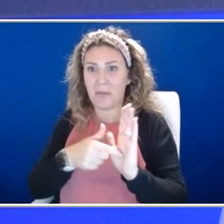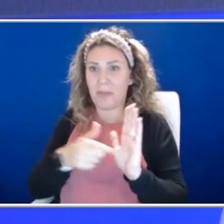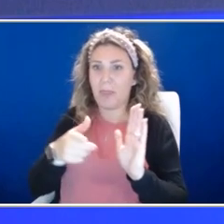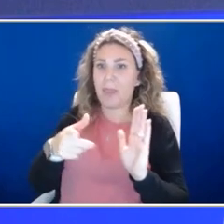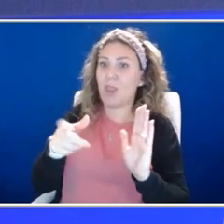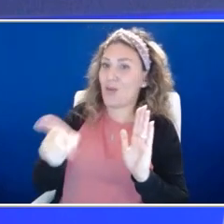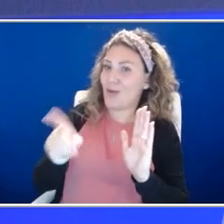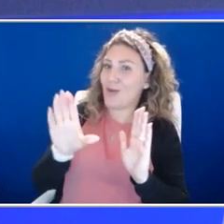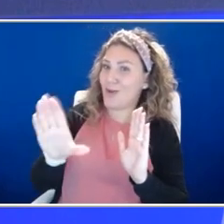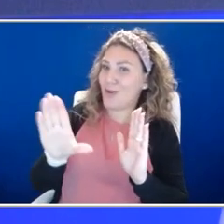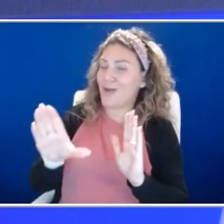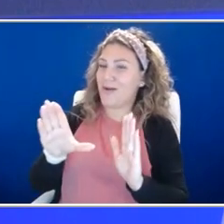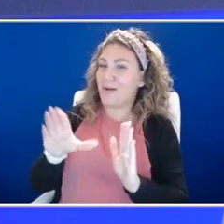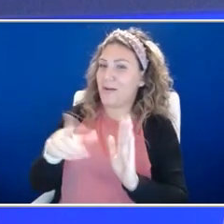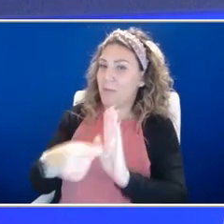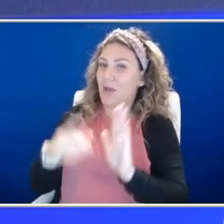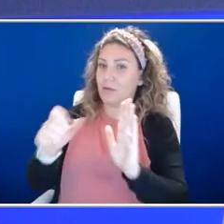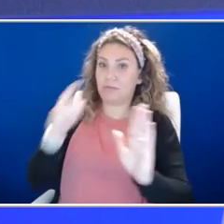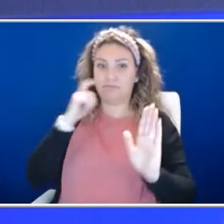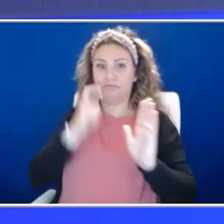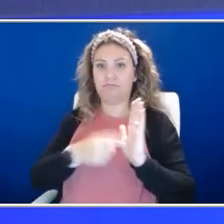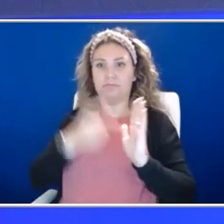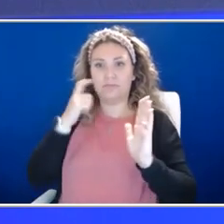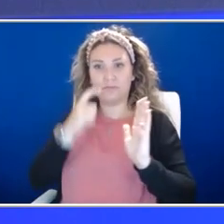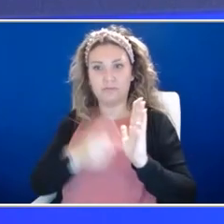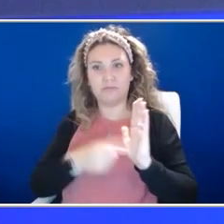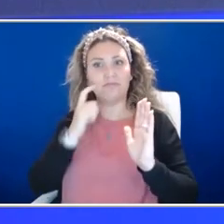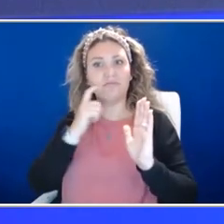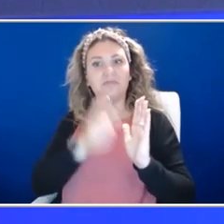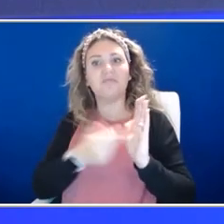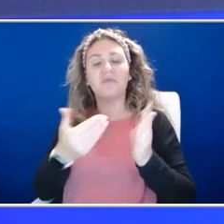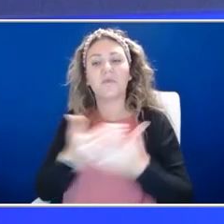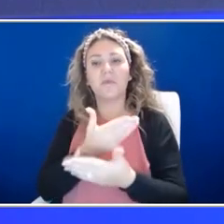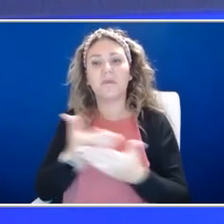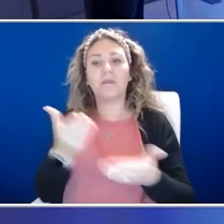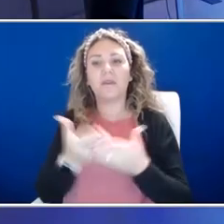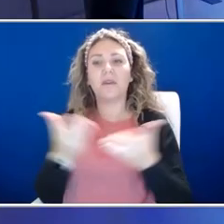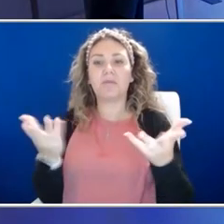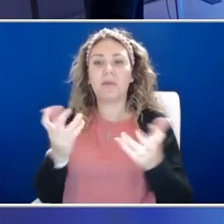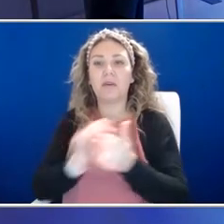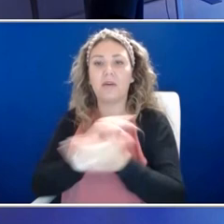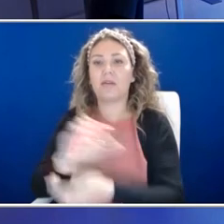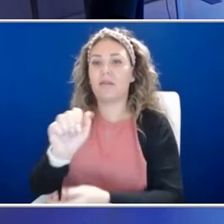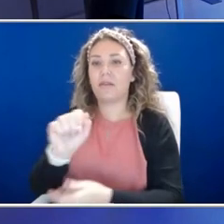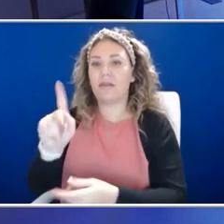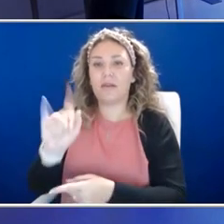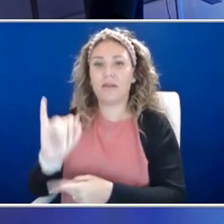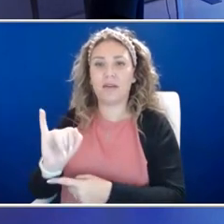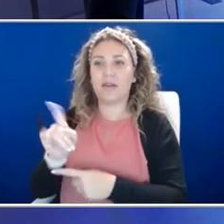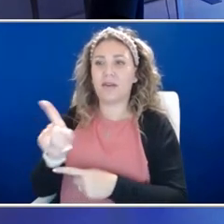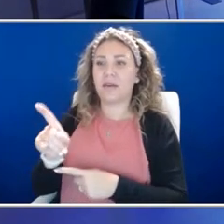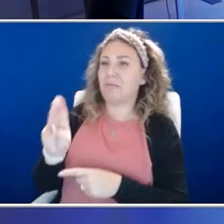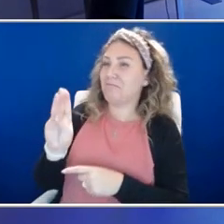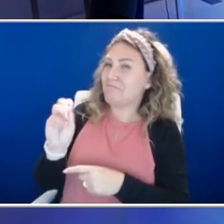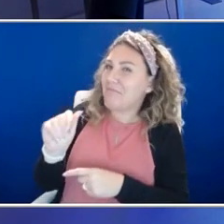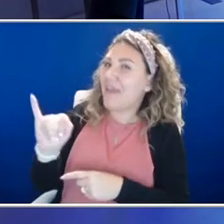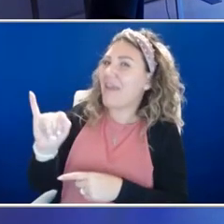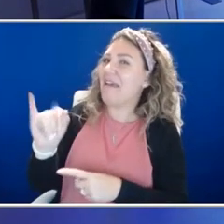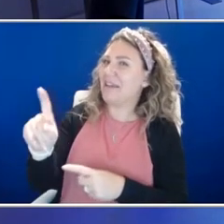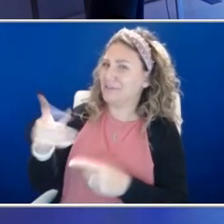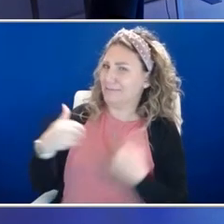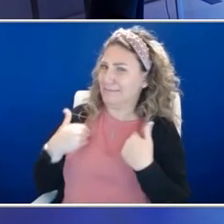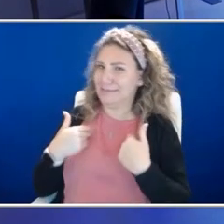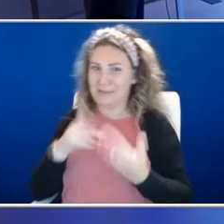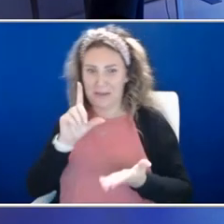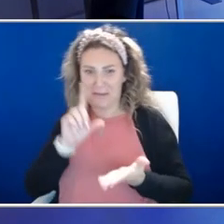able to spot new things that might be causing acute kidney injury. So May seems pretty young. I just want to say that getting published in the Journal of the